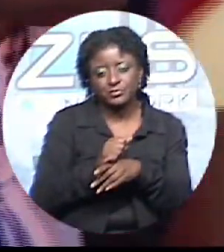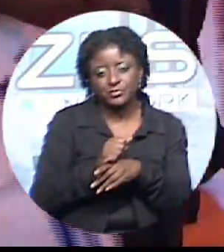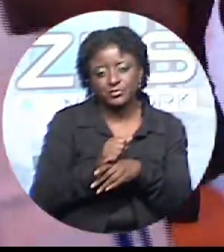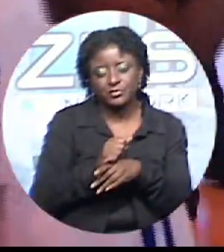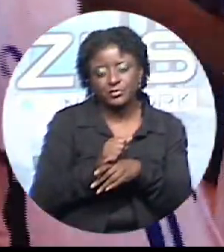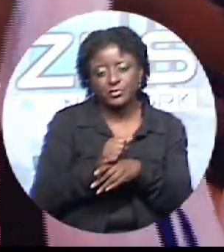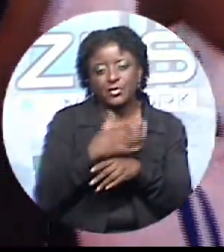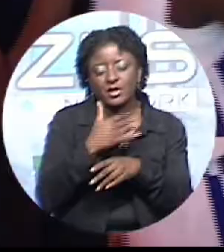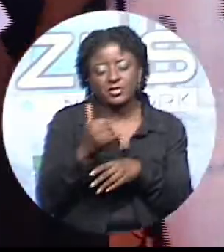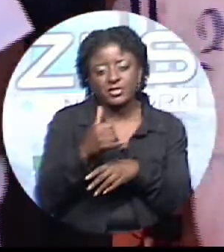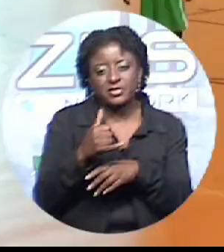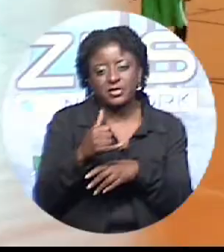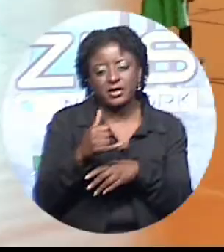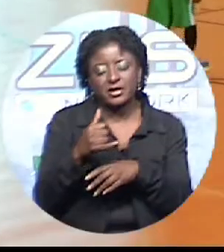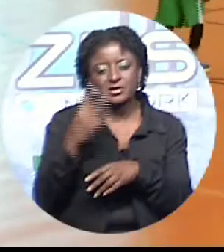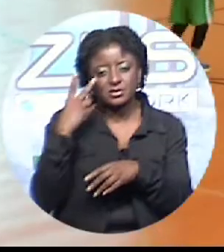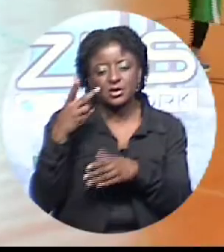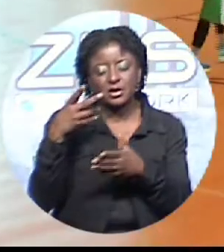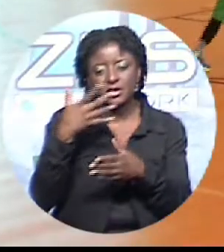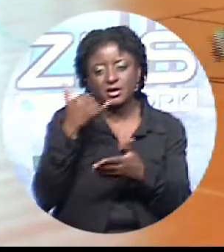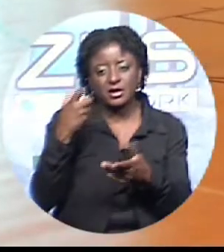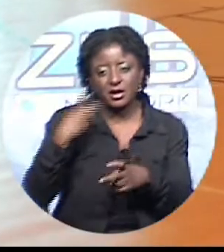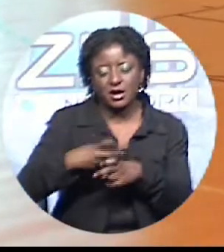was very difficult for them to shoot on us. A lot of